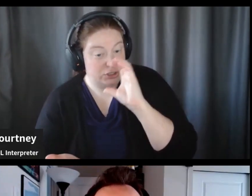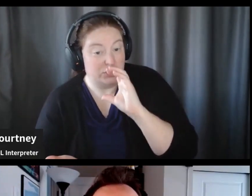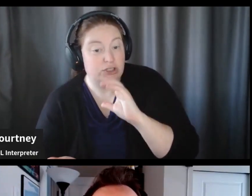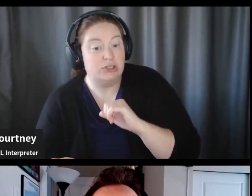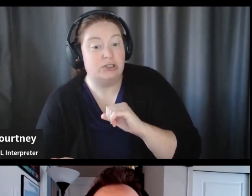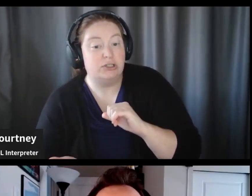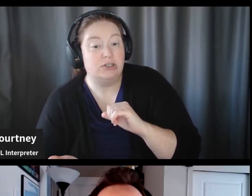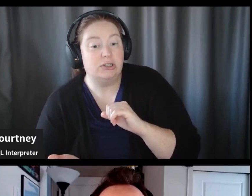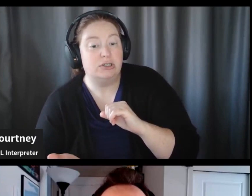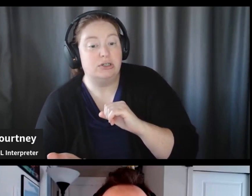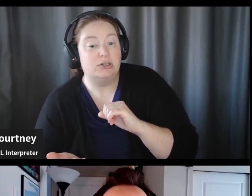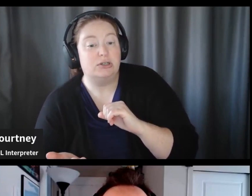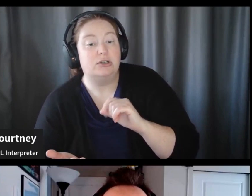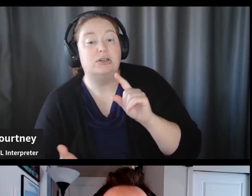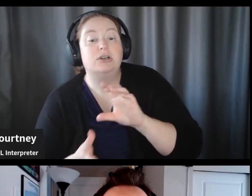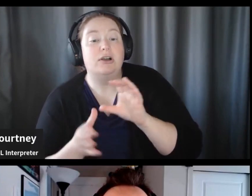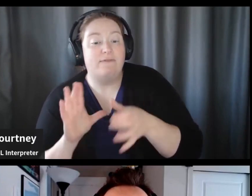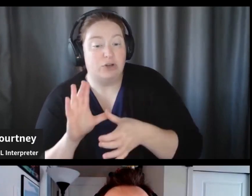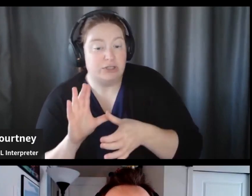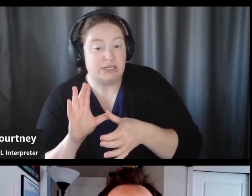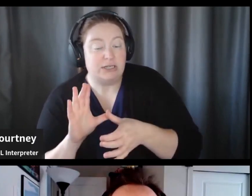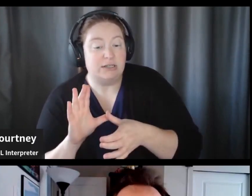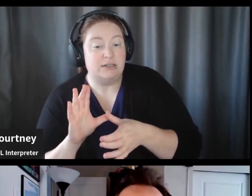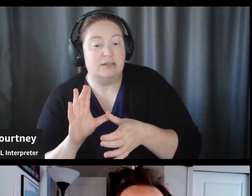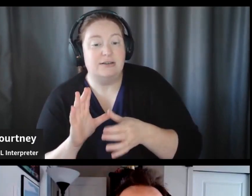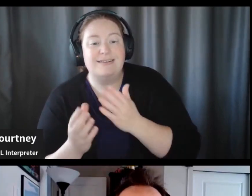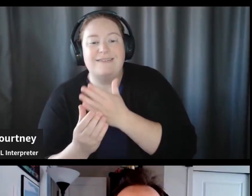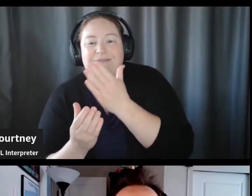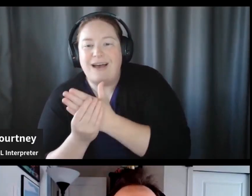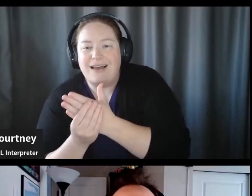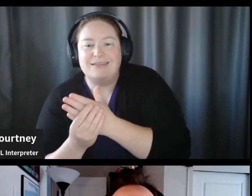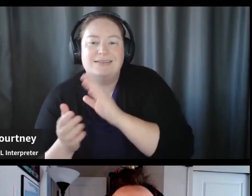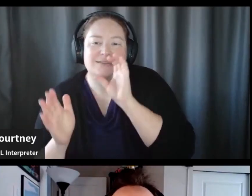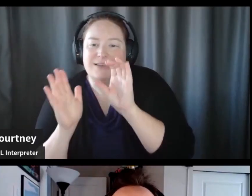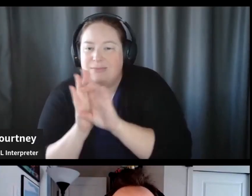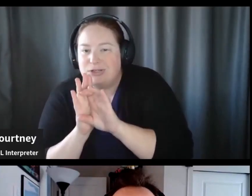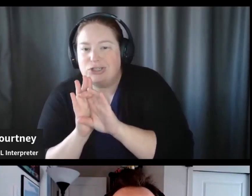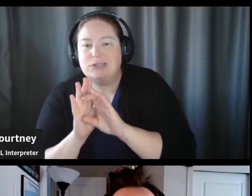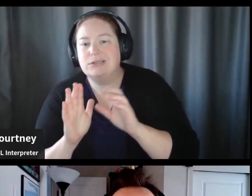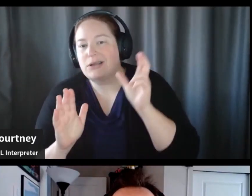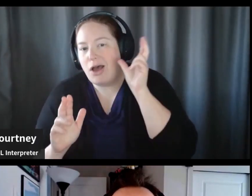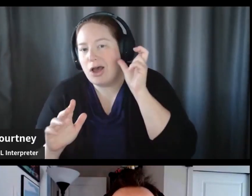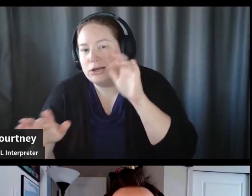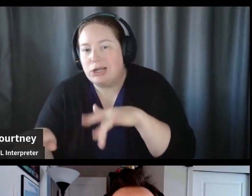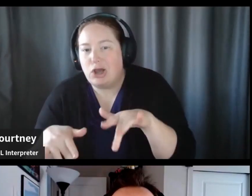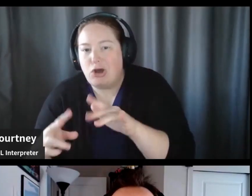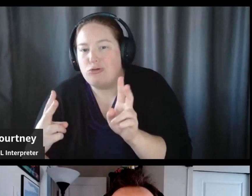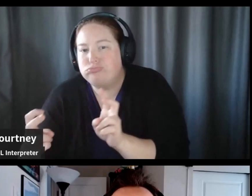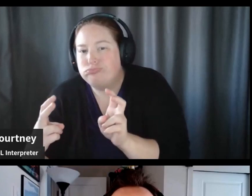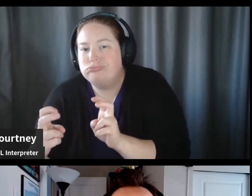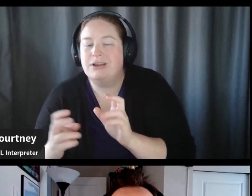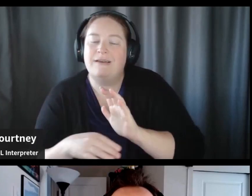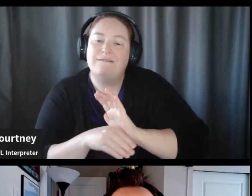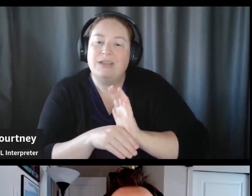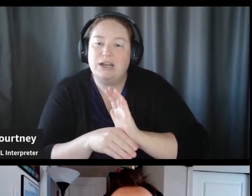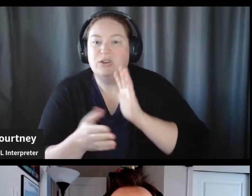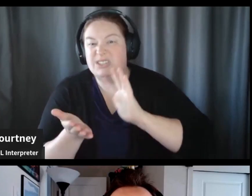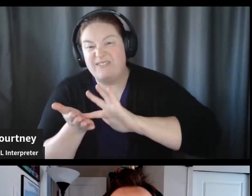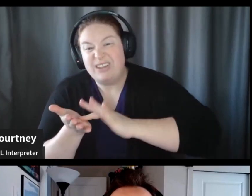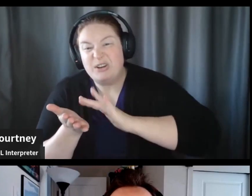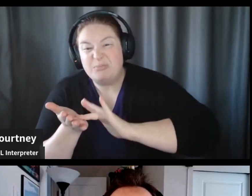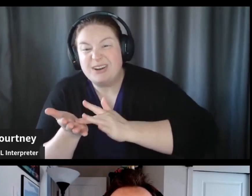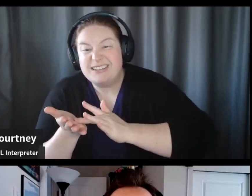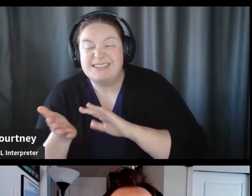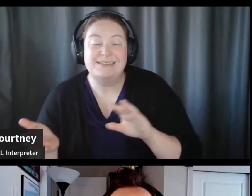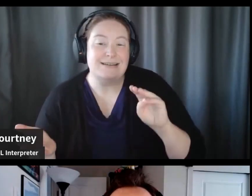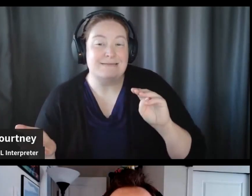They are converting these files like images, audios, videos into fingerprints or metadata,